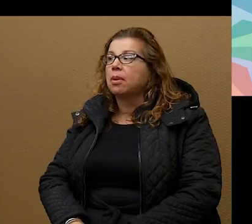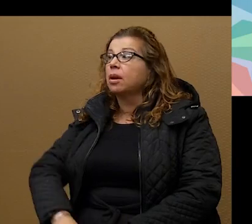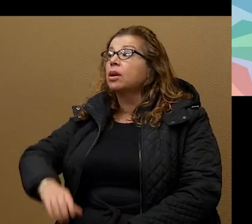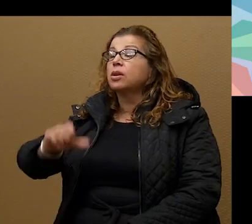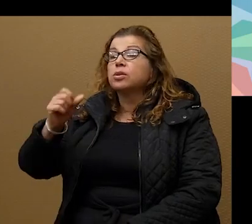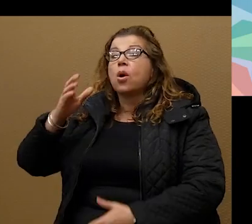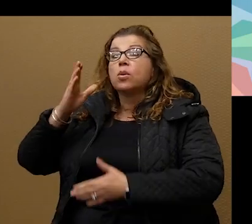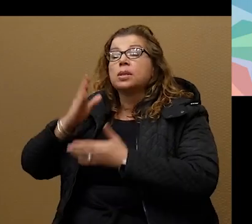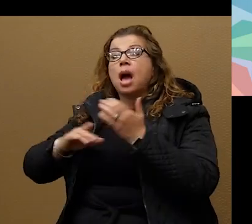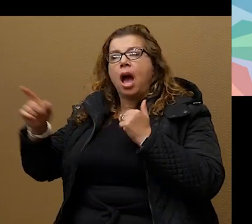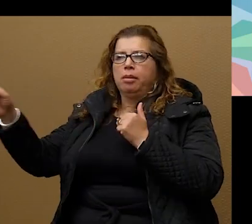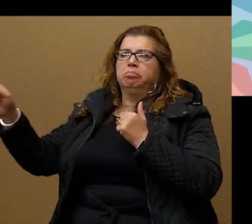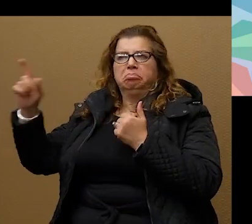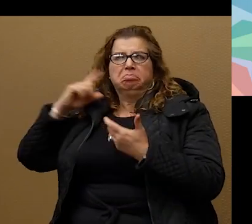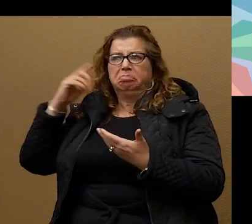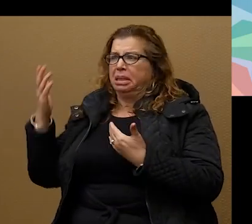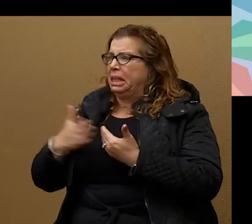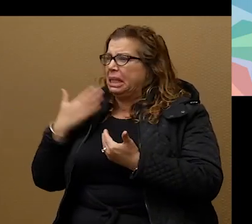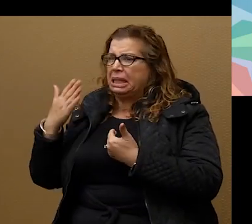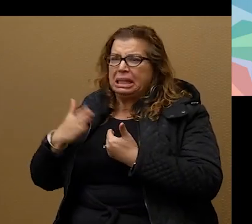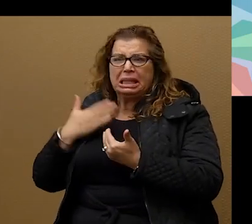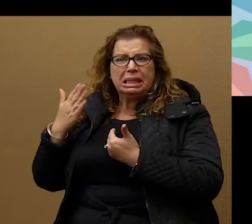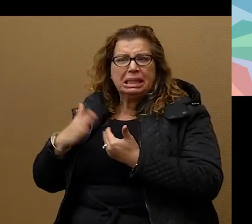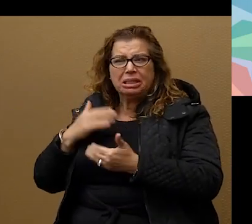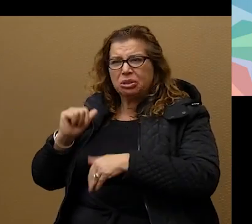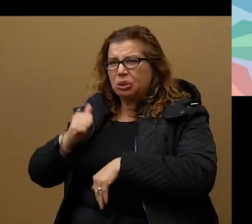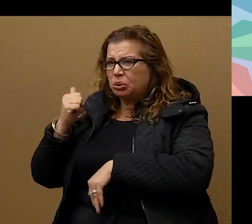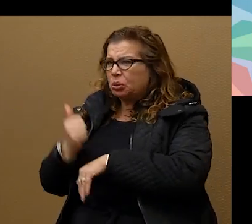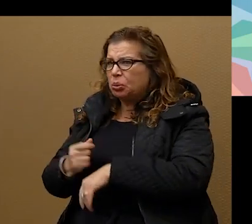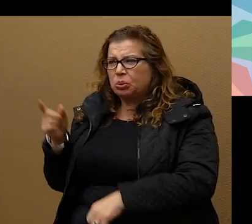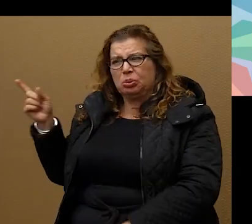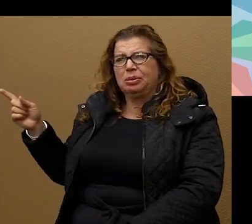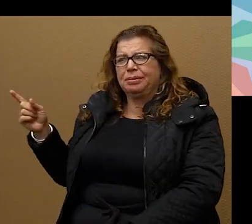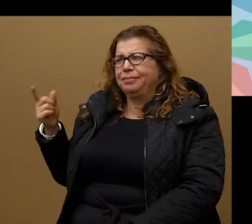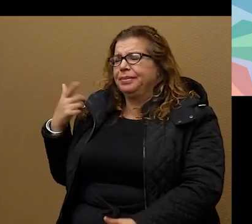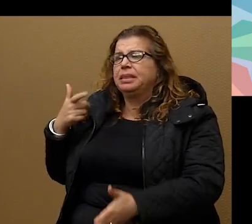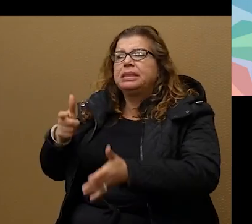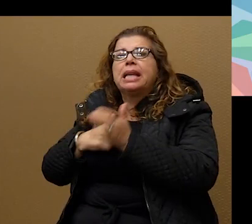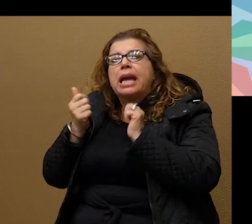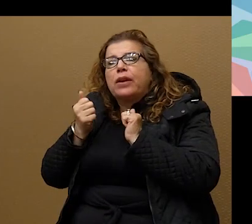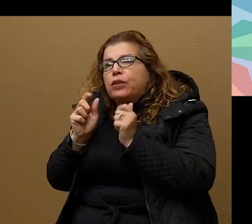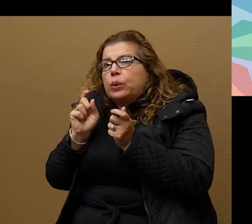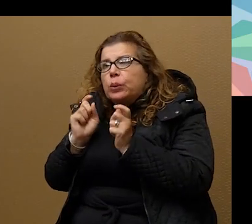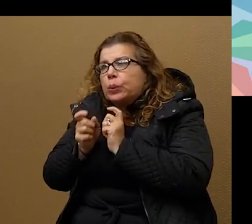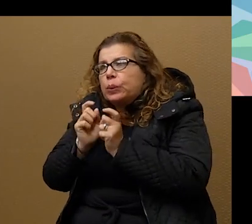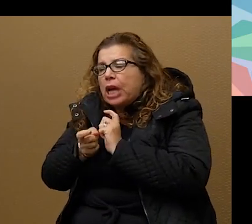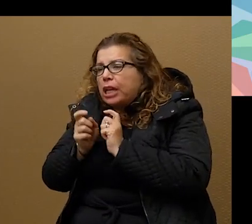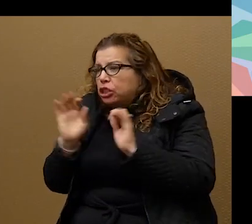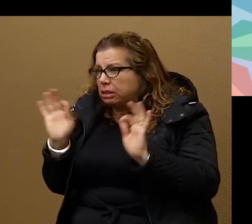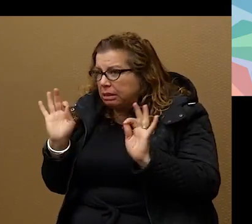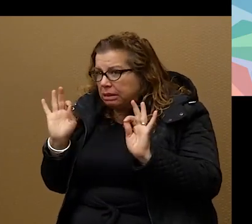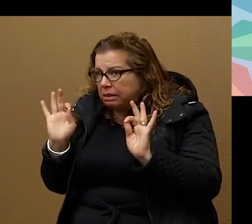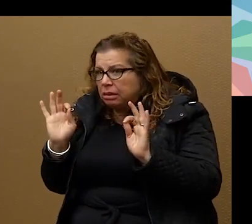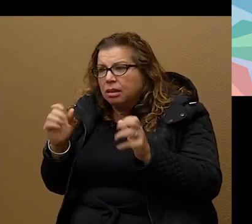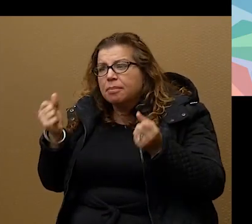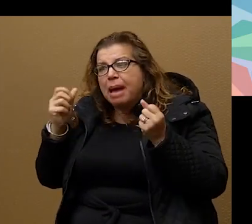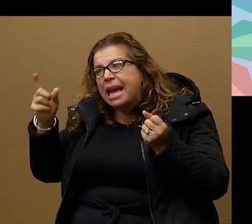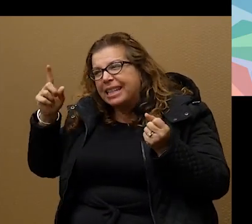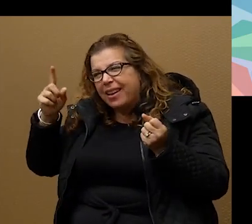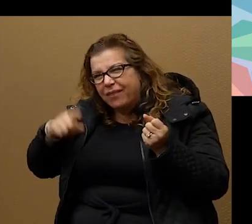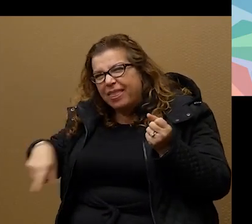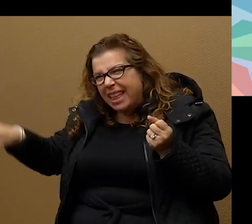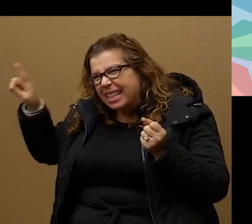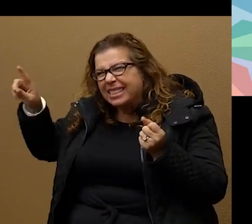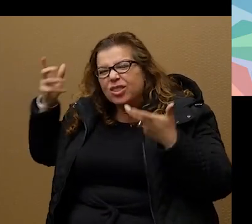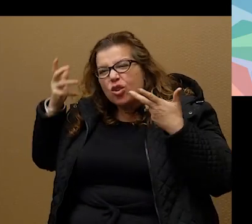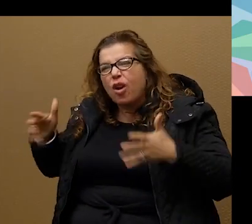So some of these are pretty easy to implement, and they just take a couple of changes. A lot of this stuff you're already doing in your